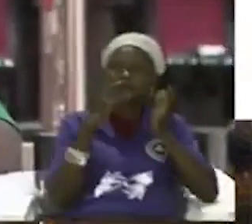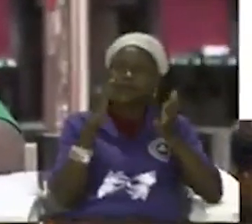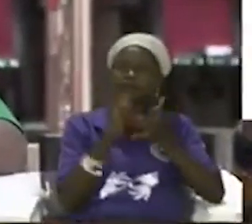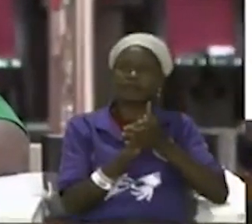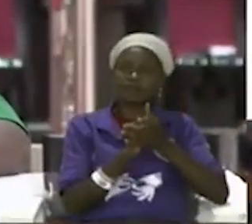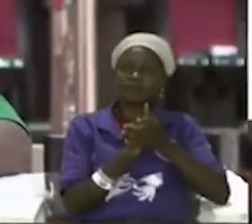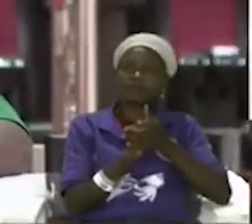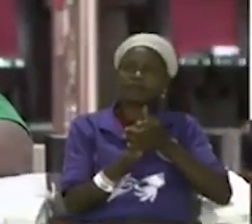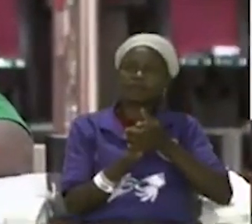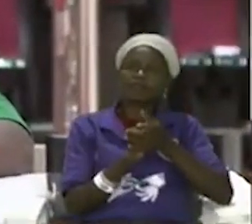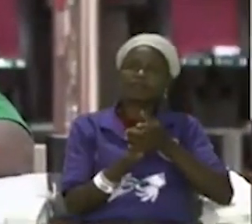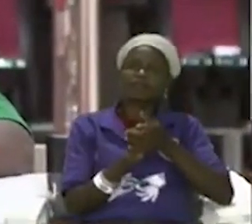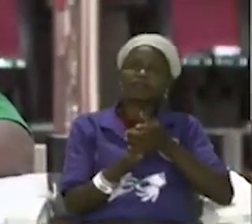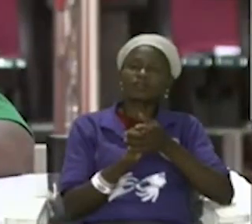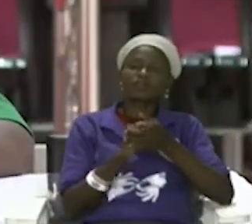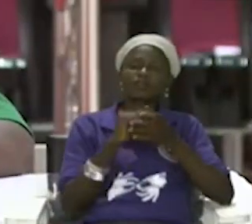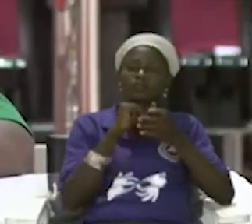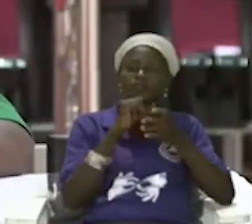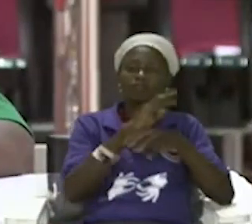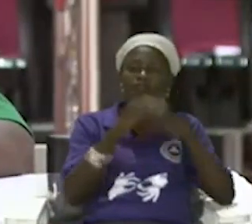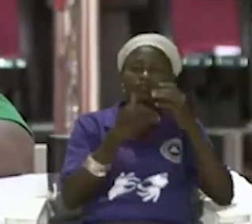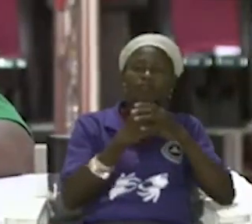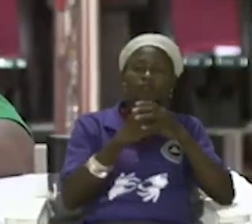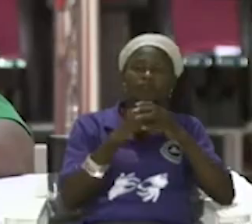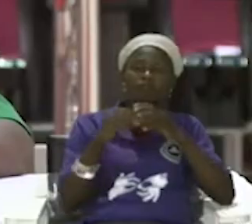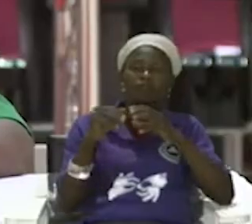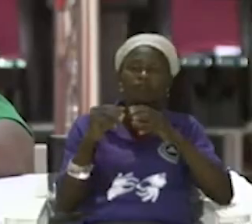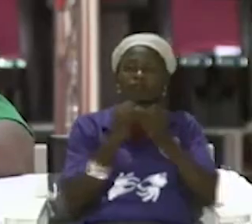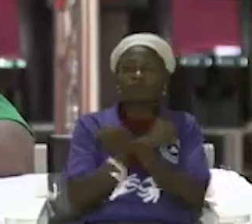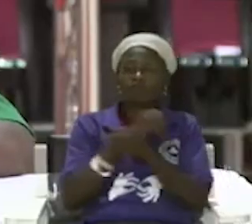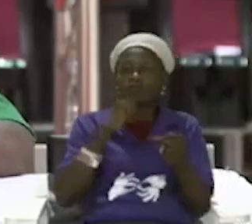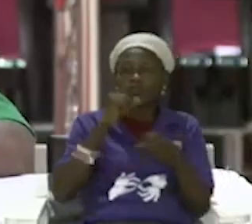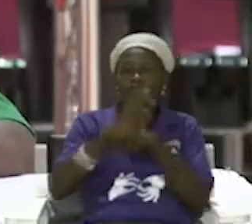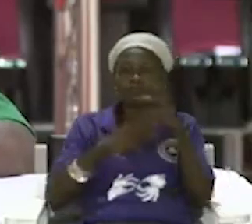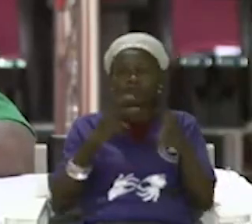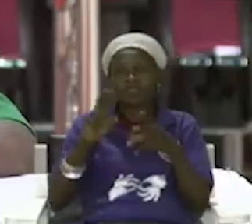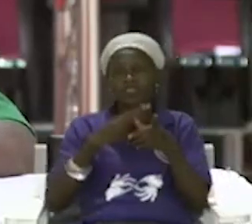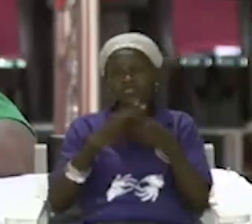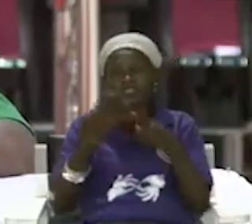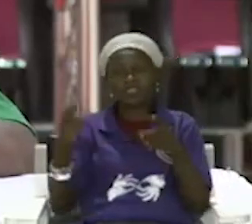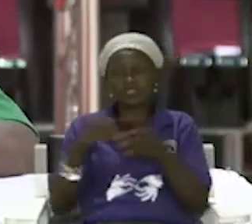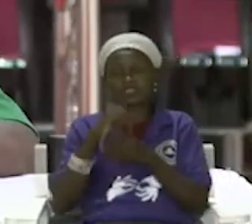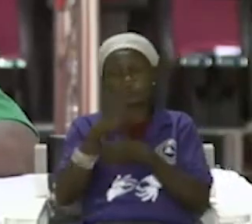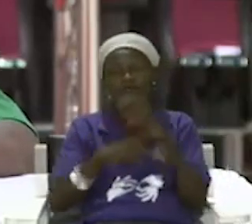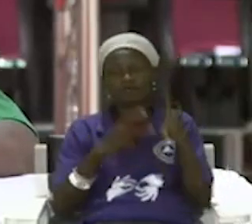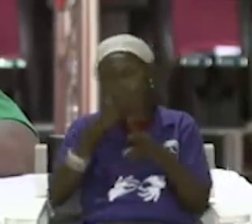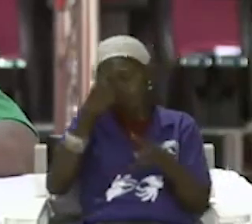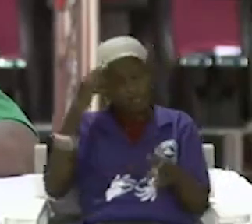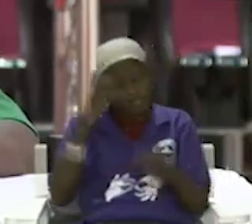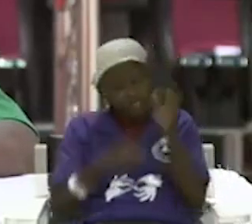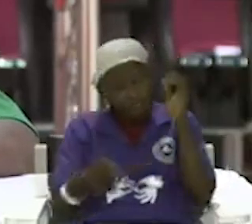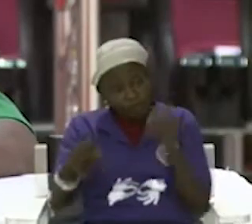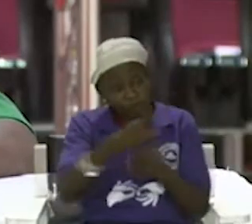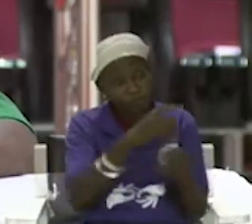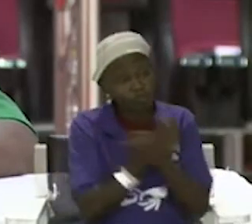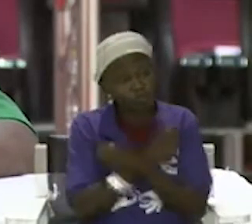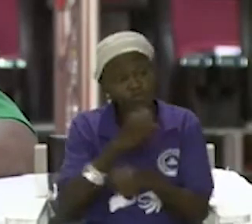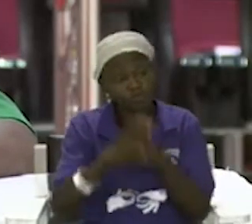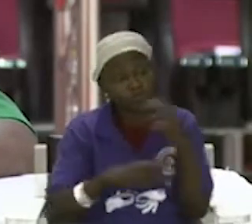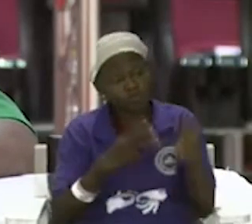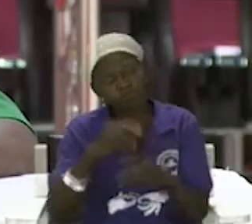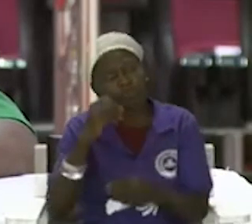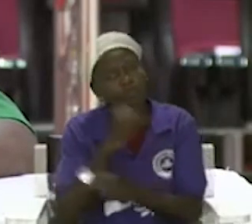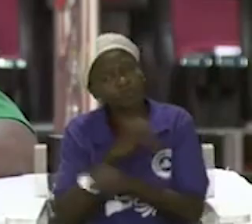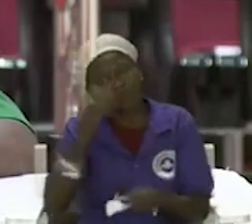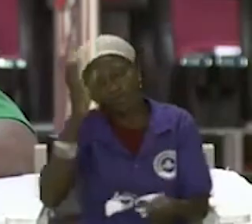love not the world, neither the things that are in the world. Because if you love the world, the love of the Father